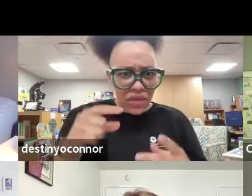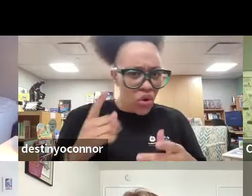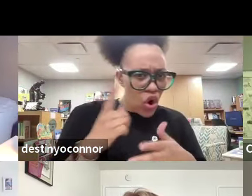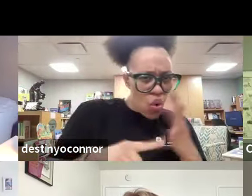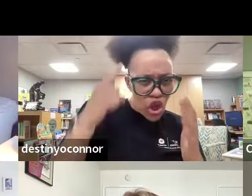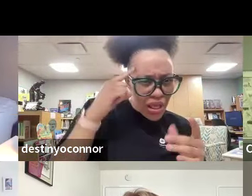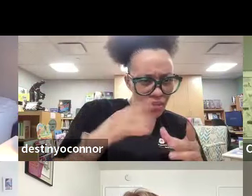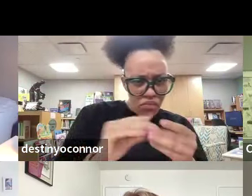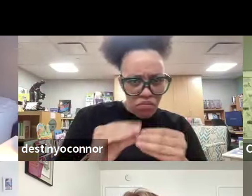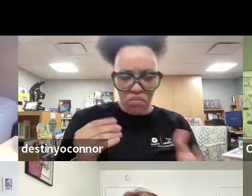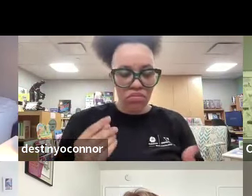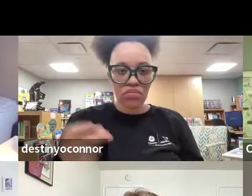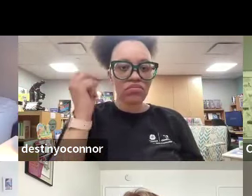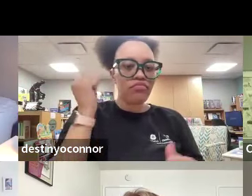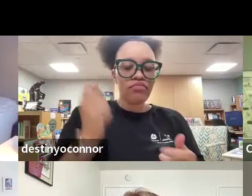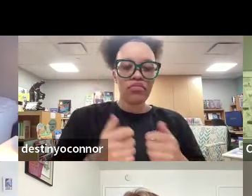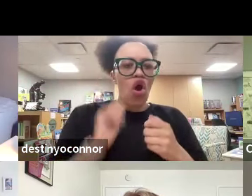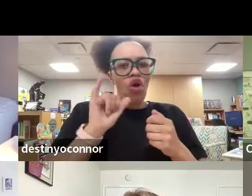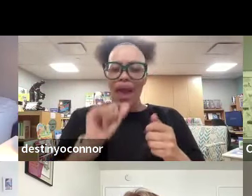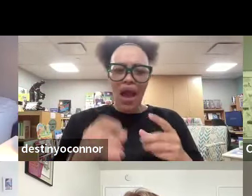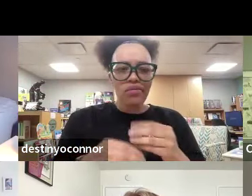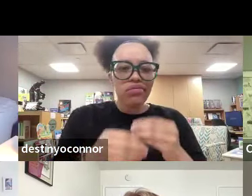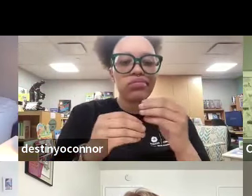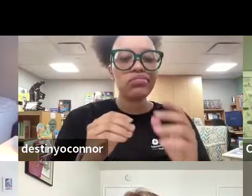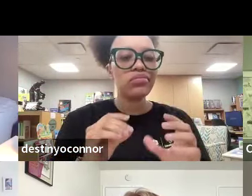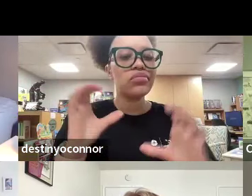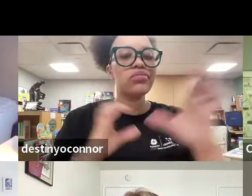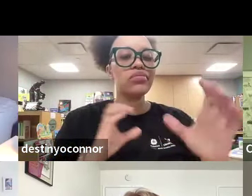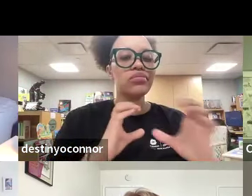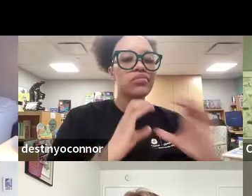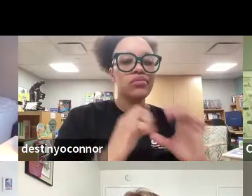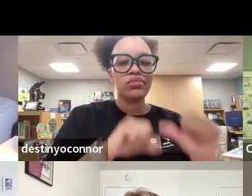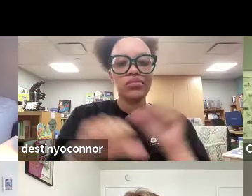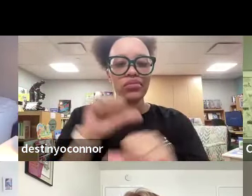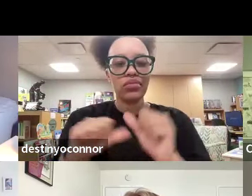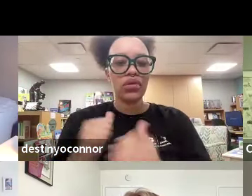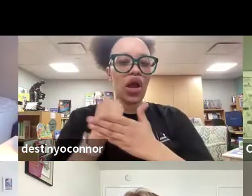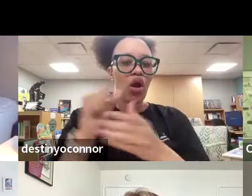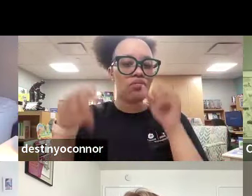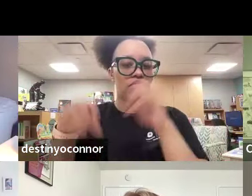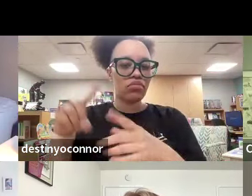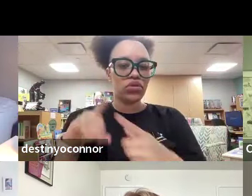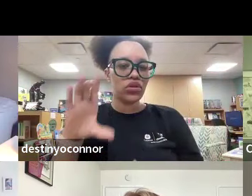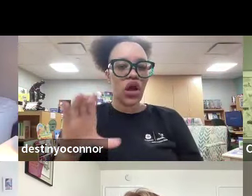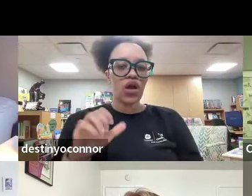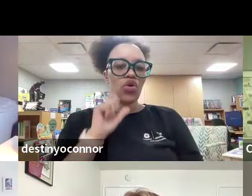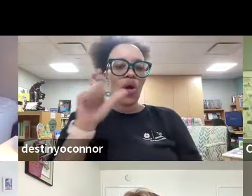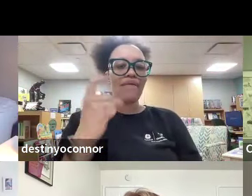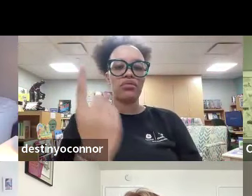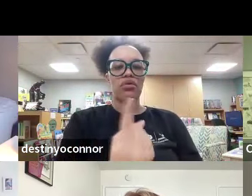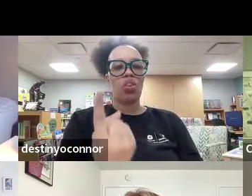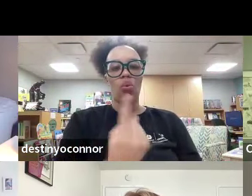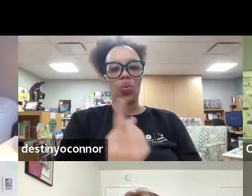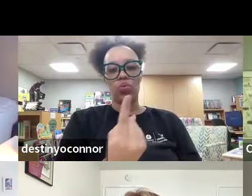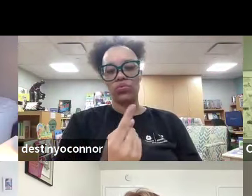says, hey, Desi, what do you think about this part? What do you think about my commentary here? And then, you know, I'll be like, oh yeah, that's great. And then we have a conversation about it. We help